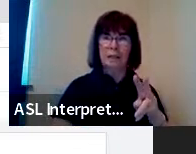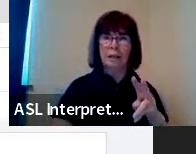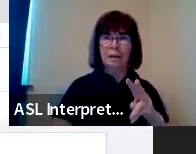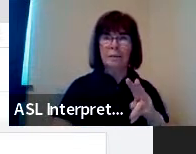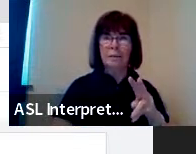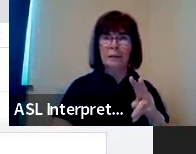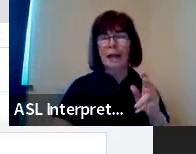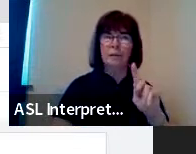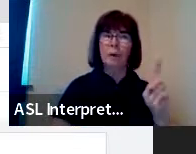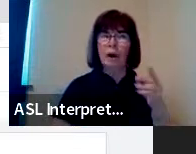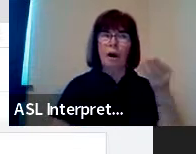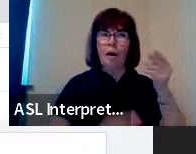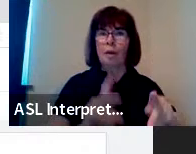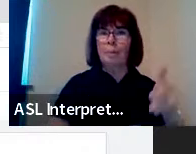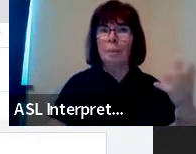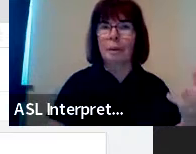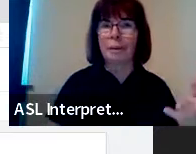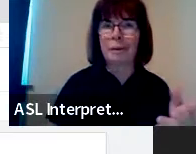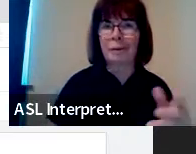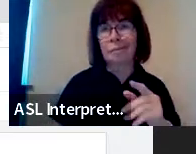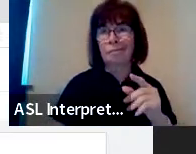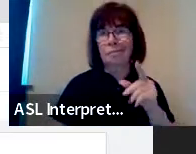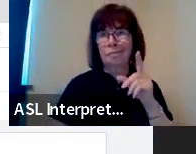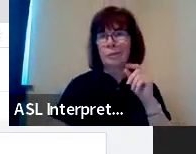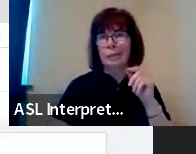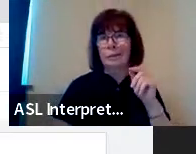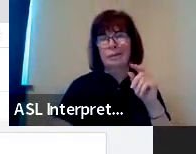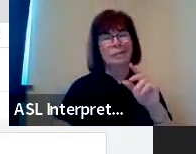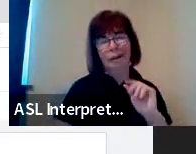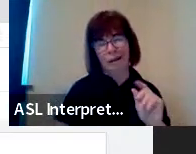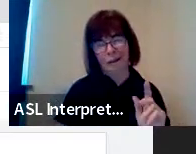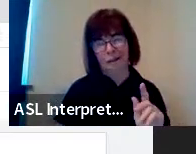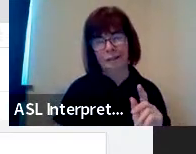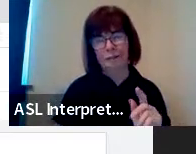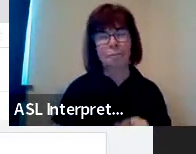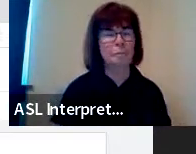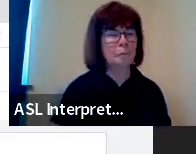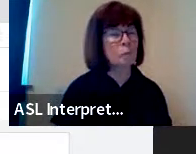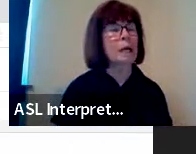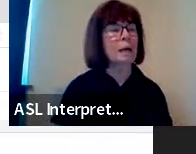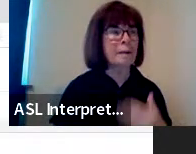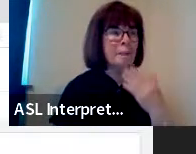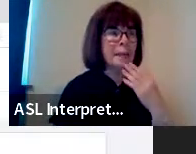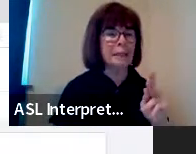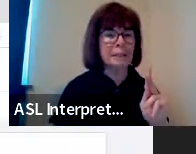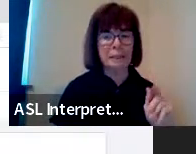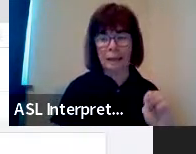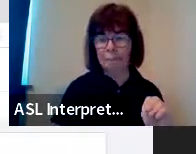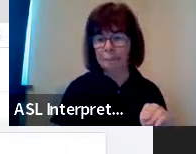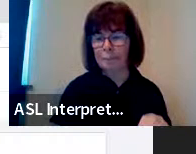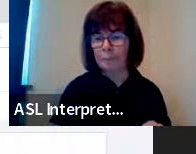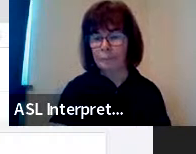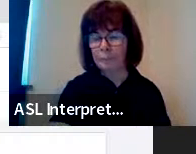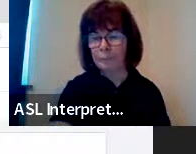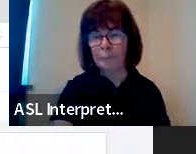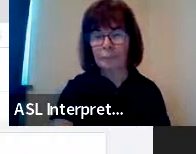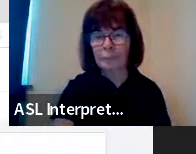the right space, but Instagram would be, for example. Thank you, Kim. Yeah, very informative. Thank